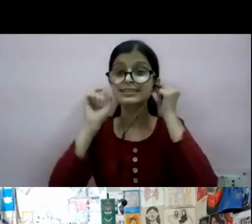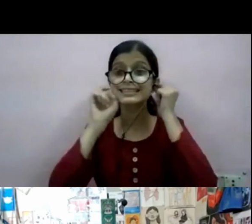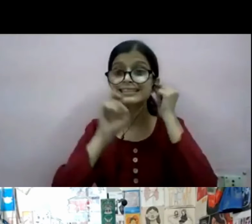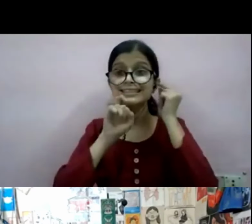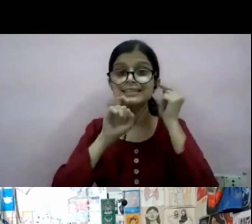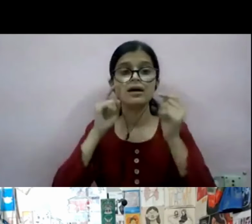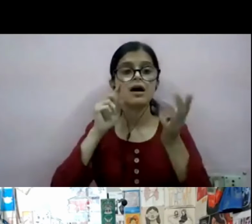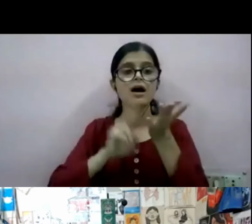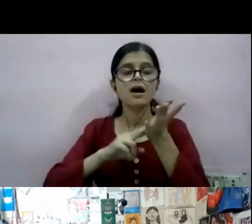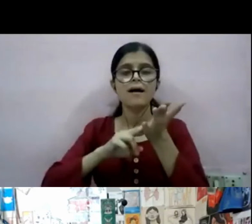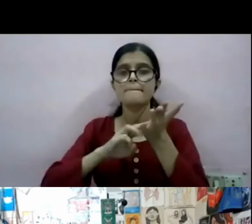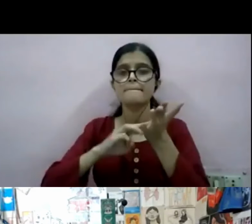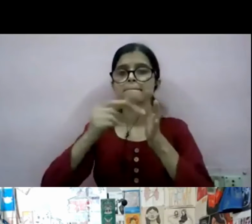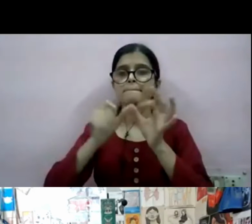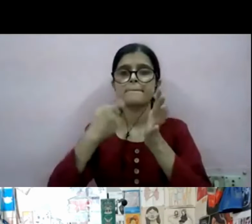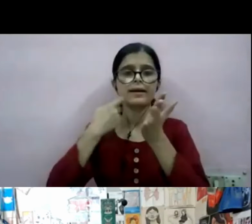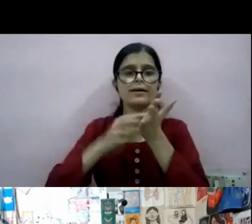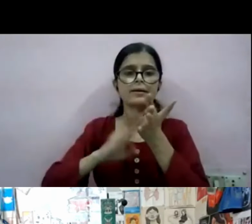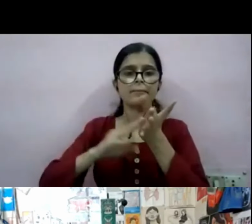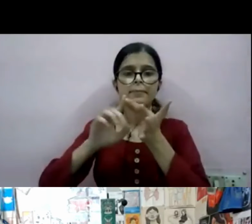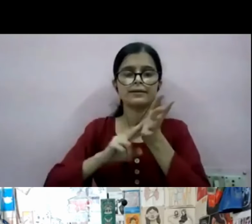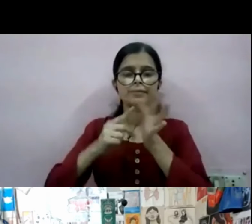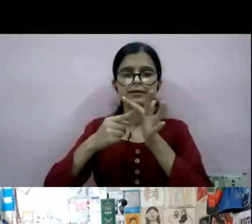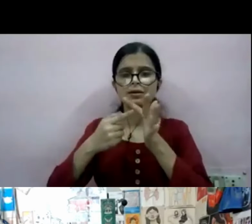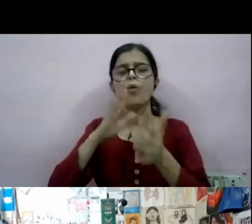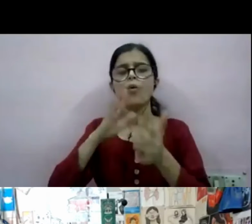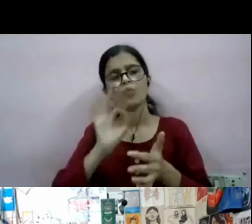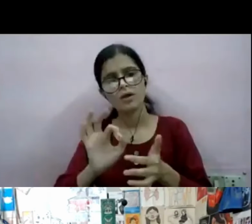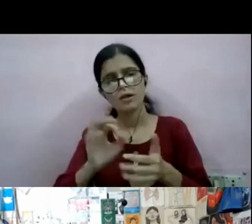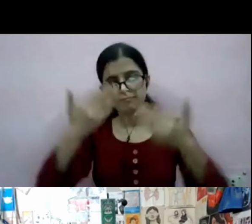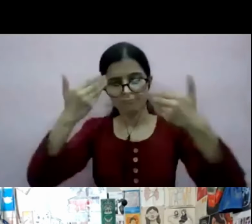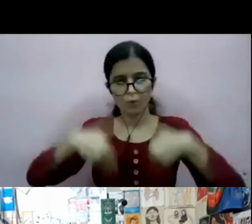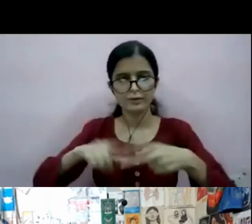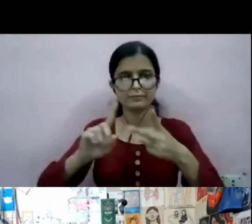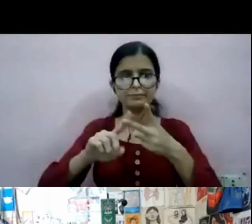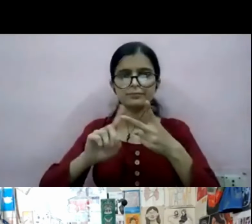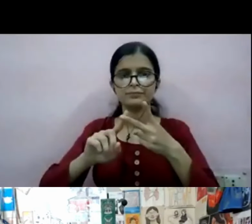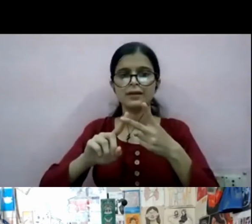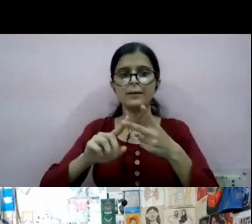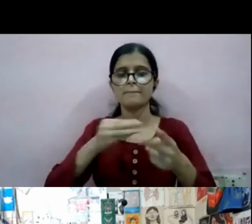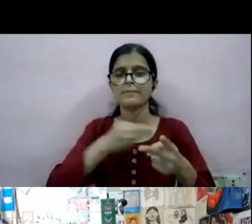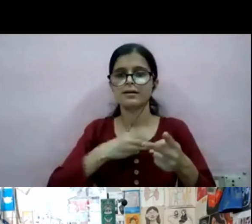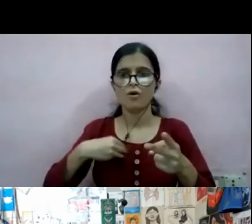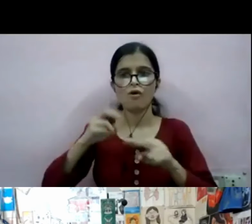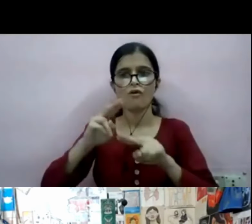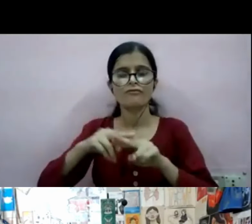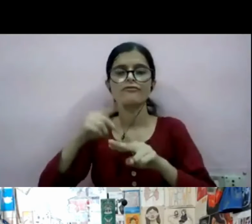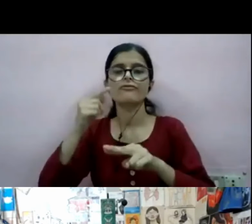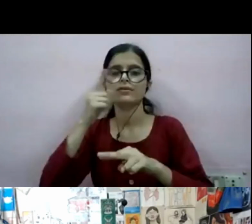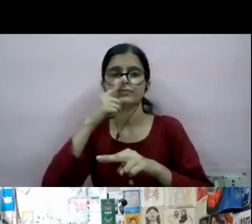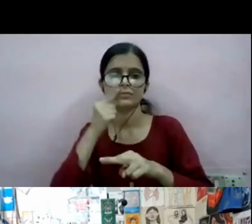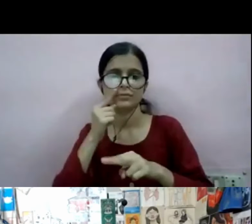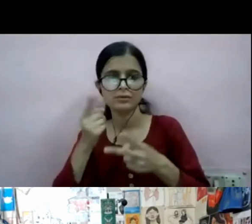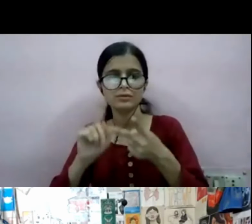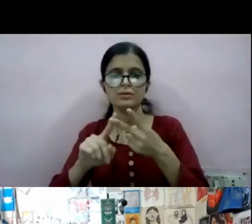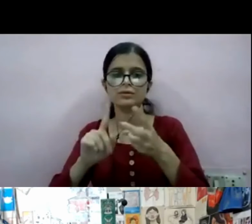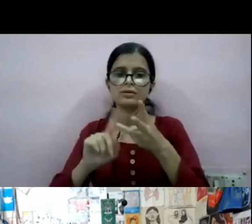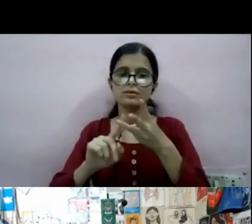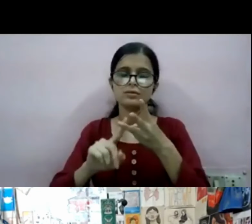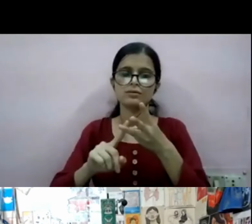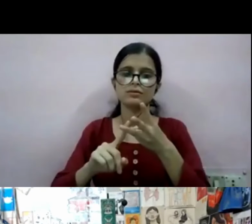the realness of the body. 2, the medicalization of gender. 3, the mutually reinforcing structures of gender